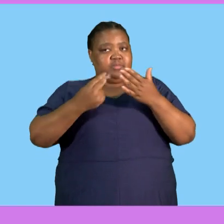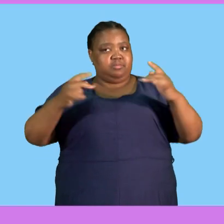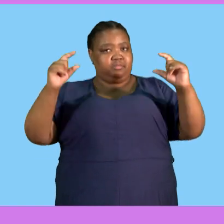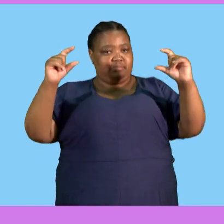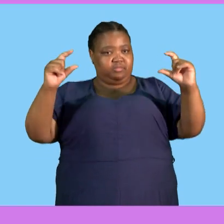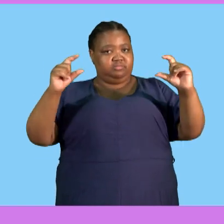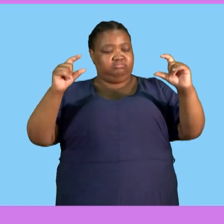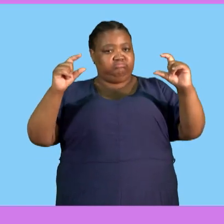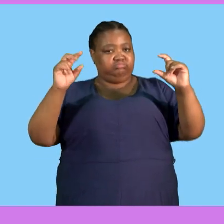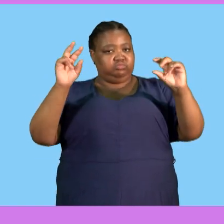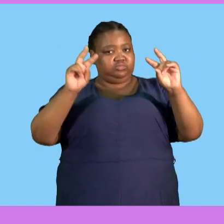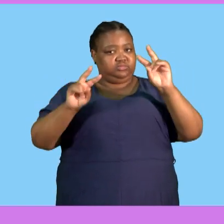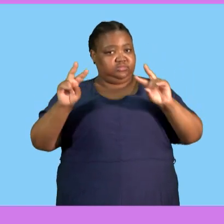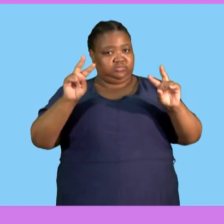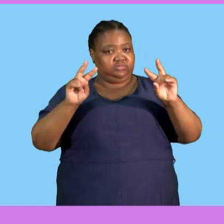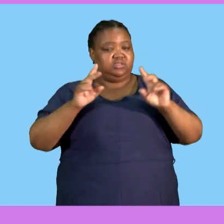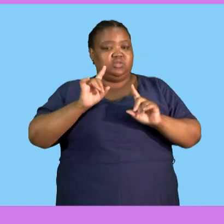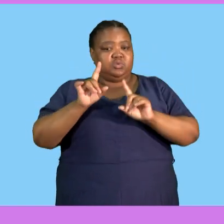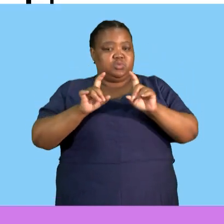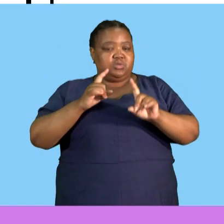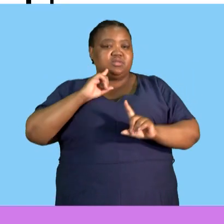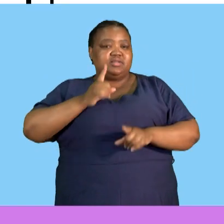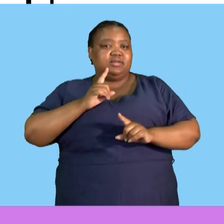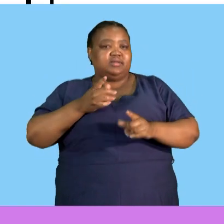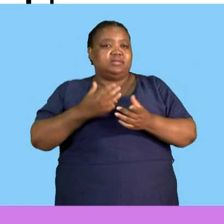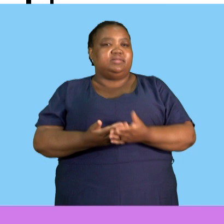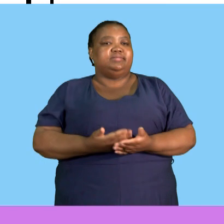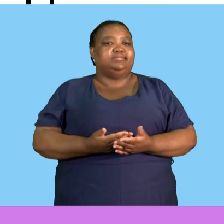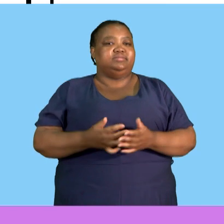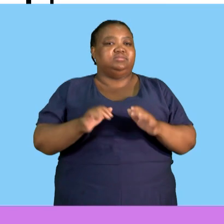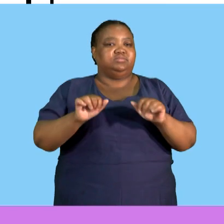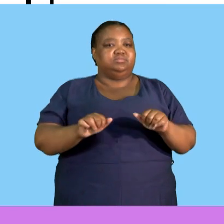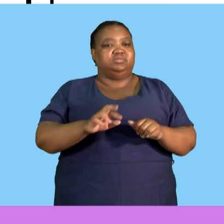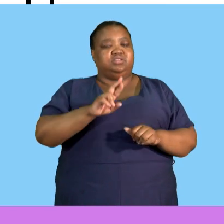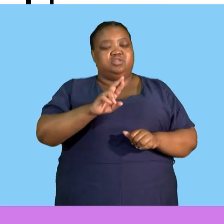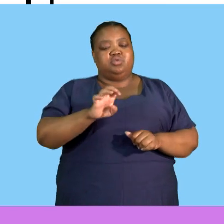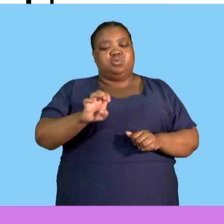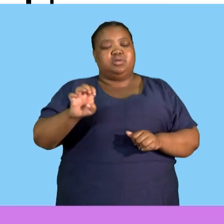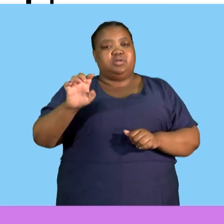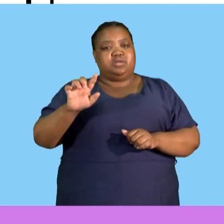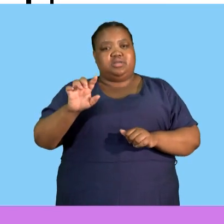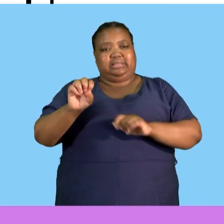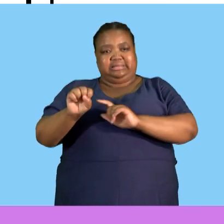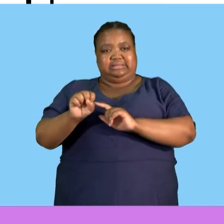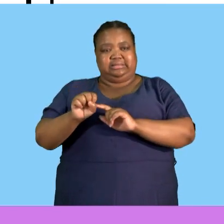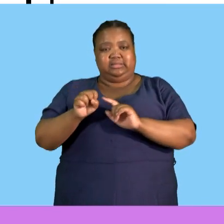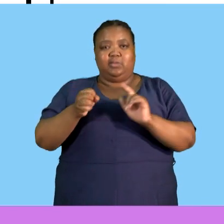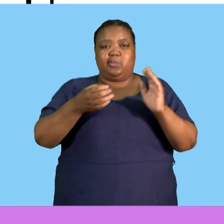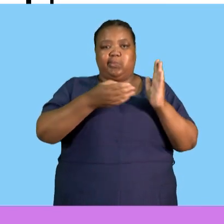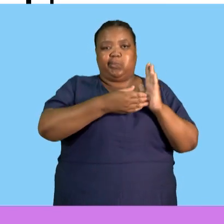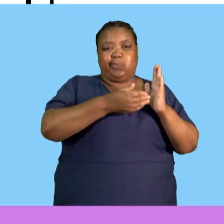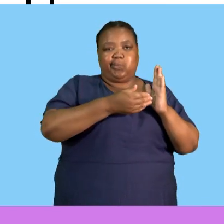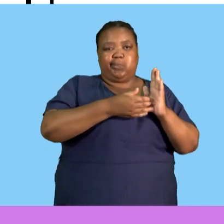diagram and answer the question that follows. So there we have the reels of thread, okay, as we can see